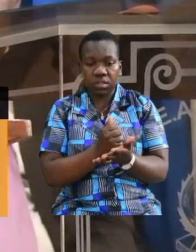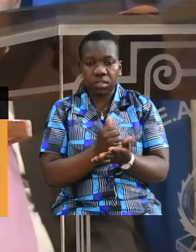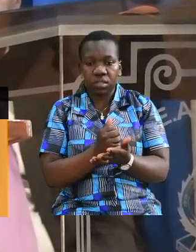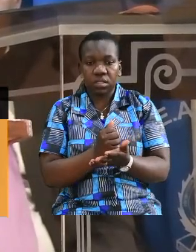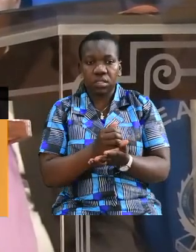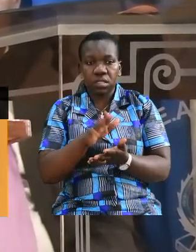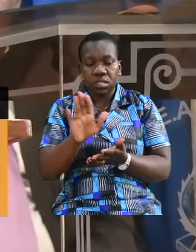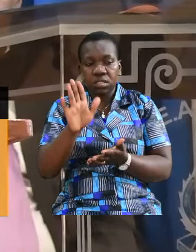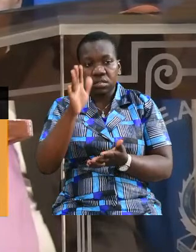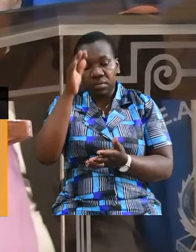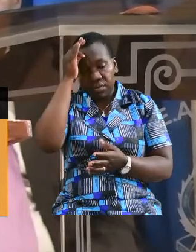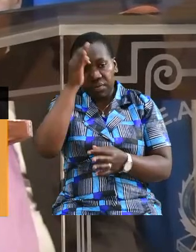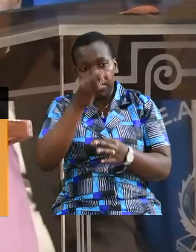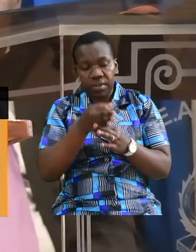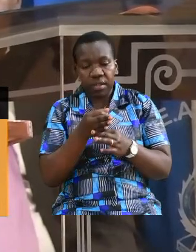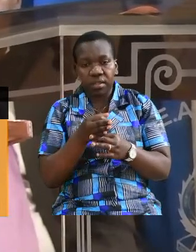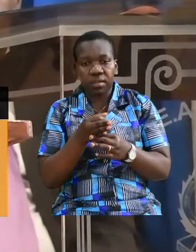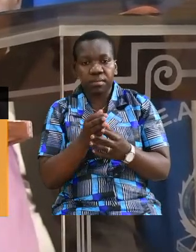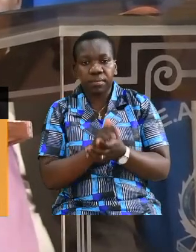minute